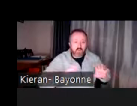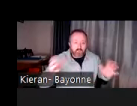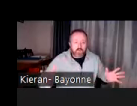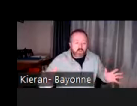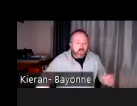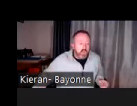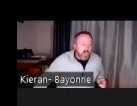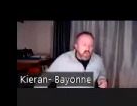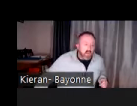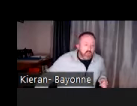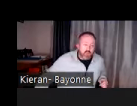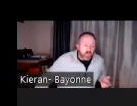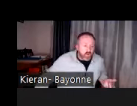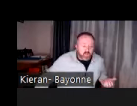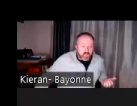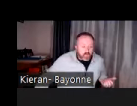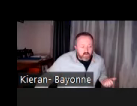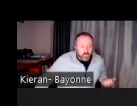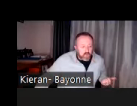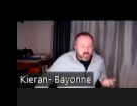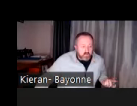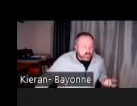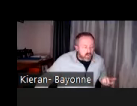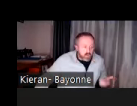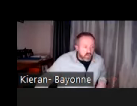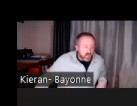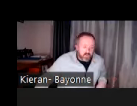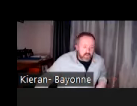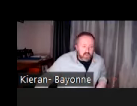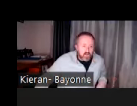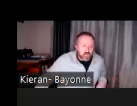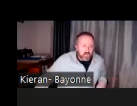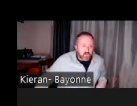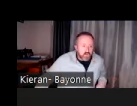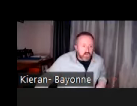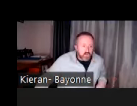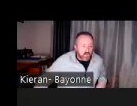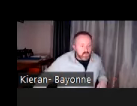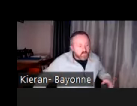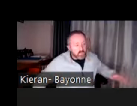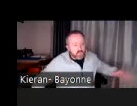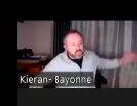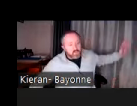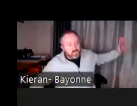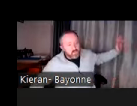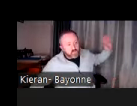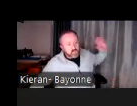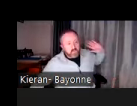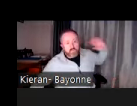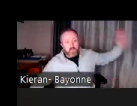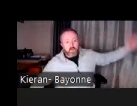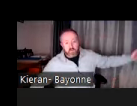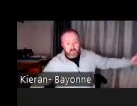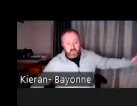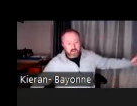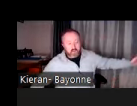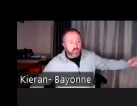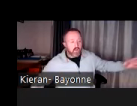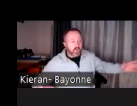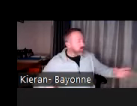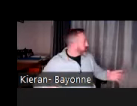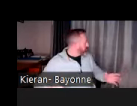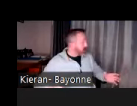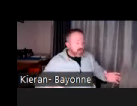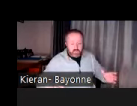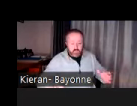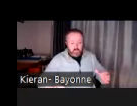that were in the community. And in Bayonne, I've over the past I'd say 10 years, I mean, I've seen big trees just disappearing. You know, and